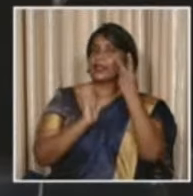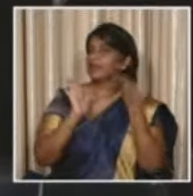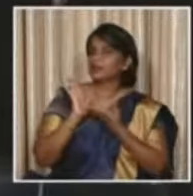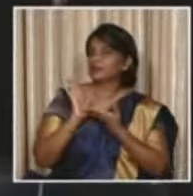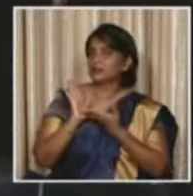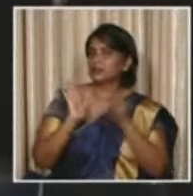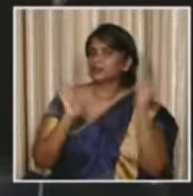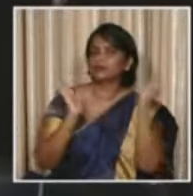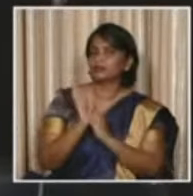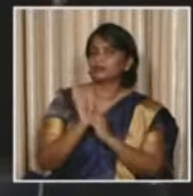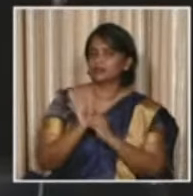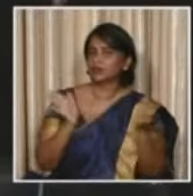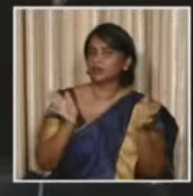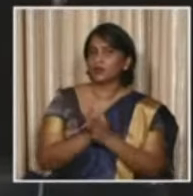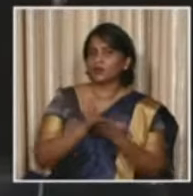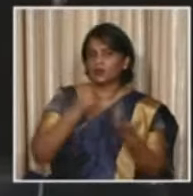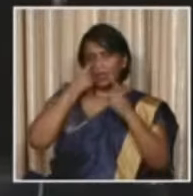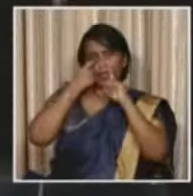the morning.